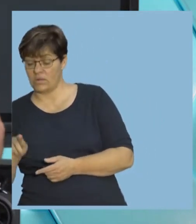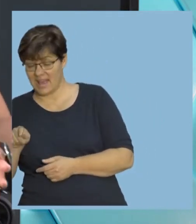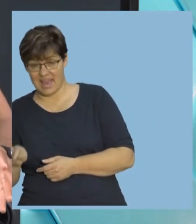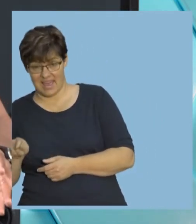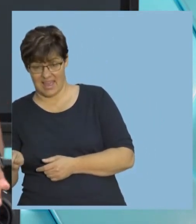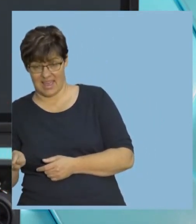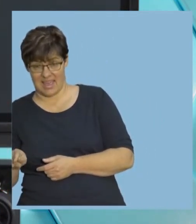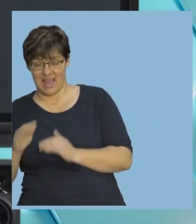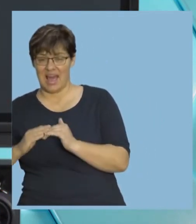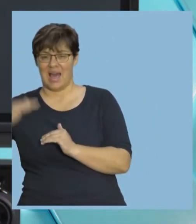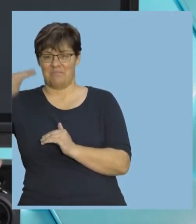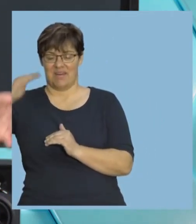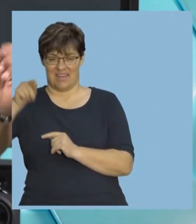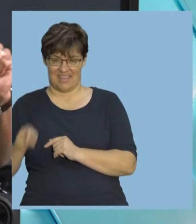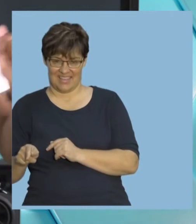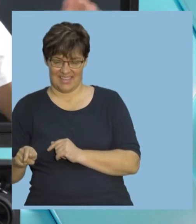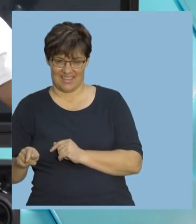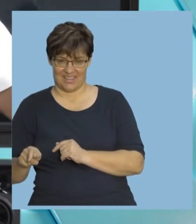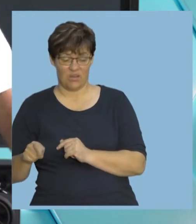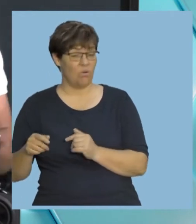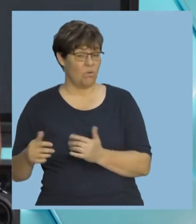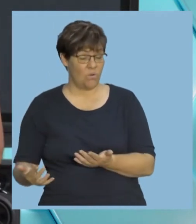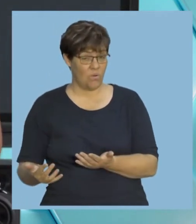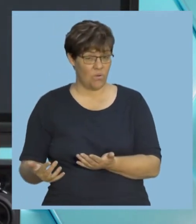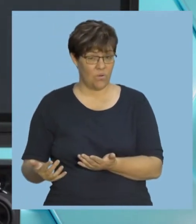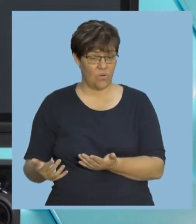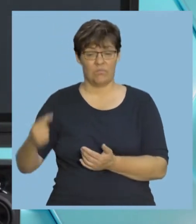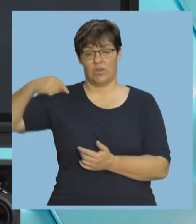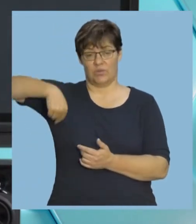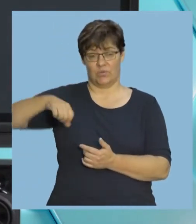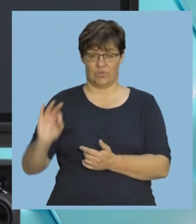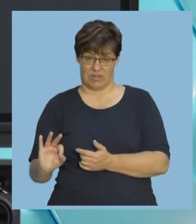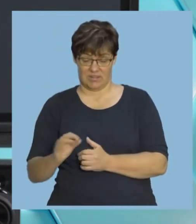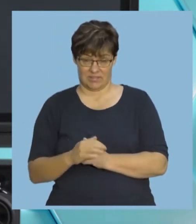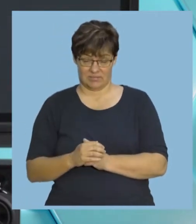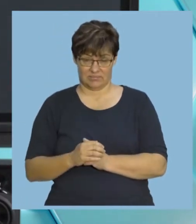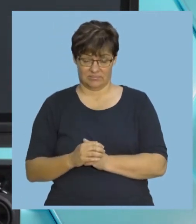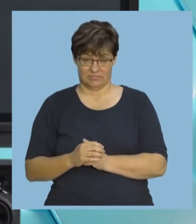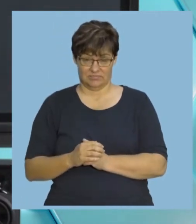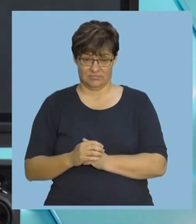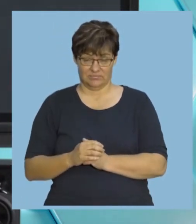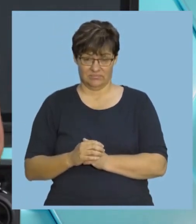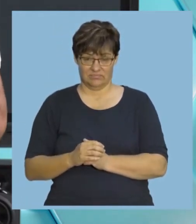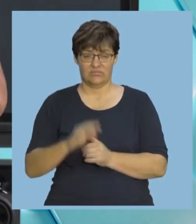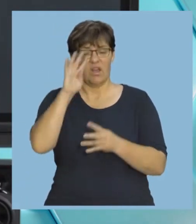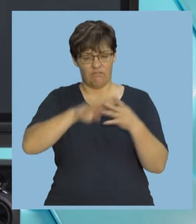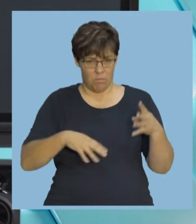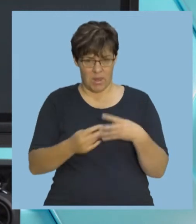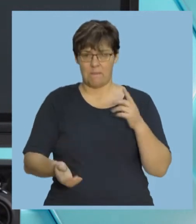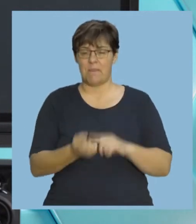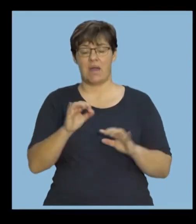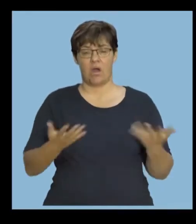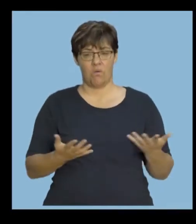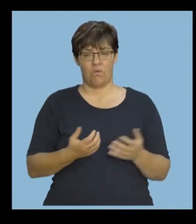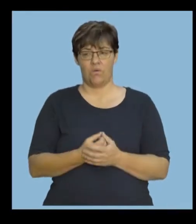data. Then 3/4, we get the upper quartile, or Q3. We can use